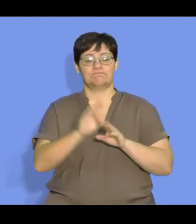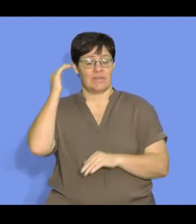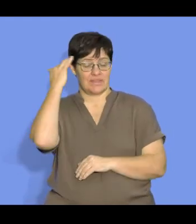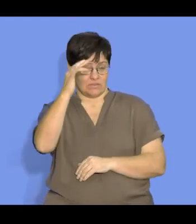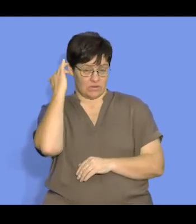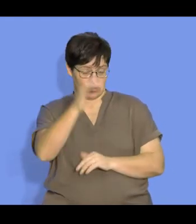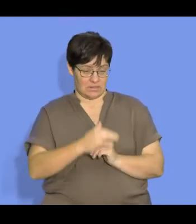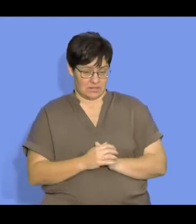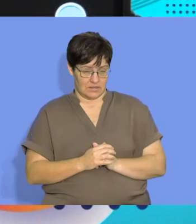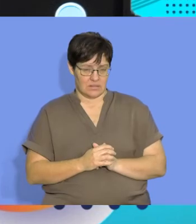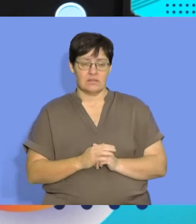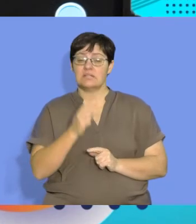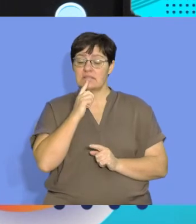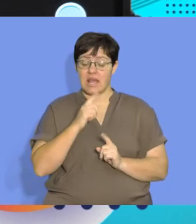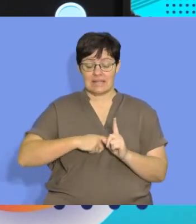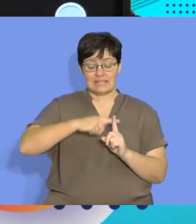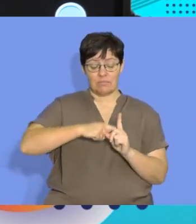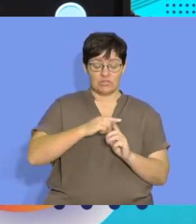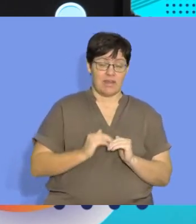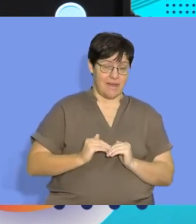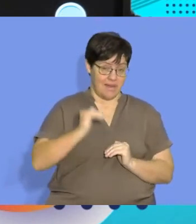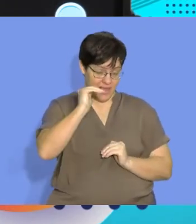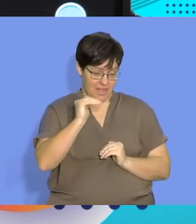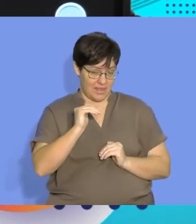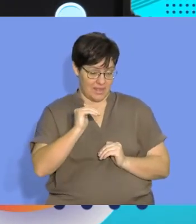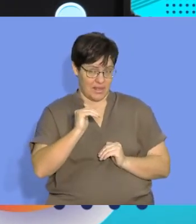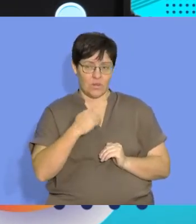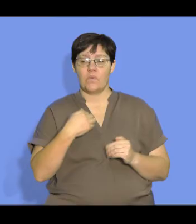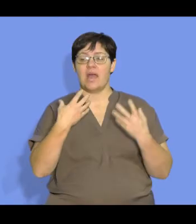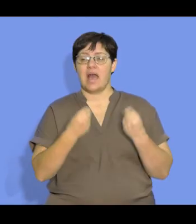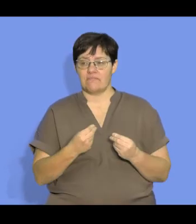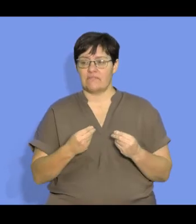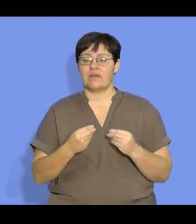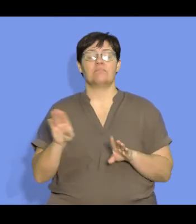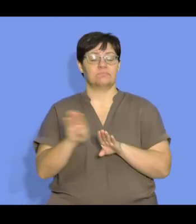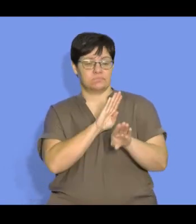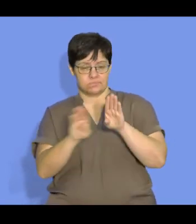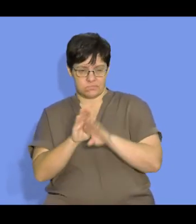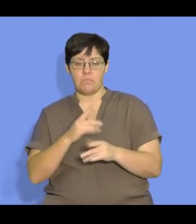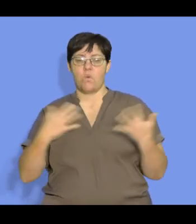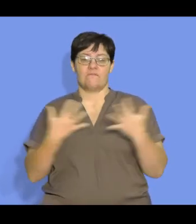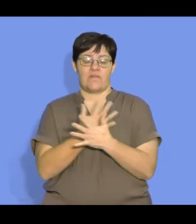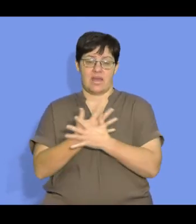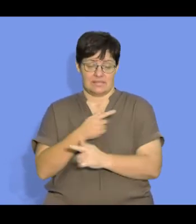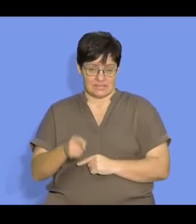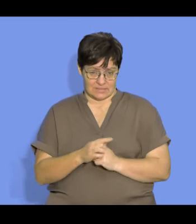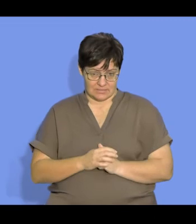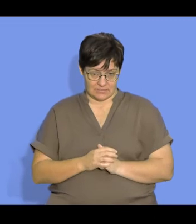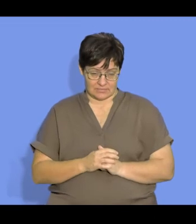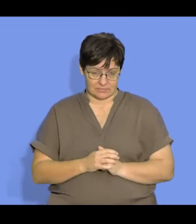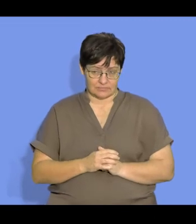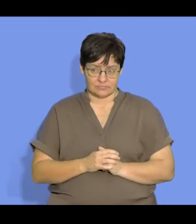theory, we can say at a higher temperature, we have the particles that move faster on